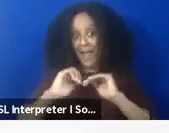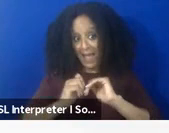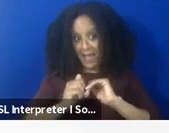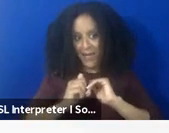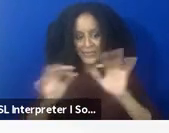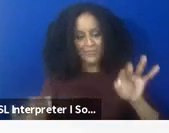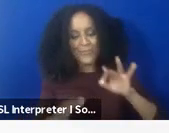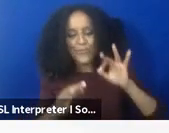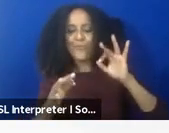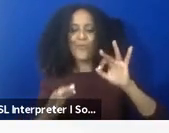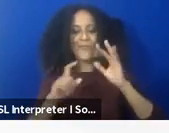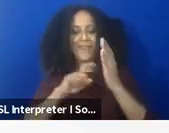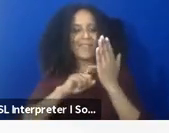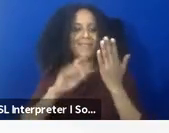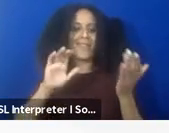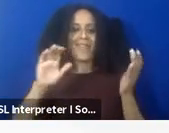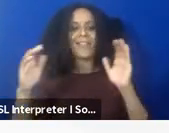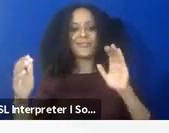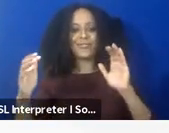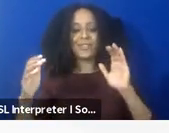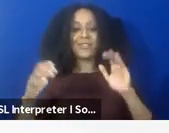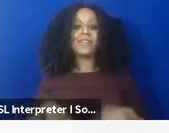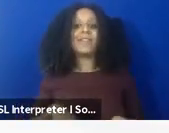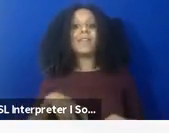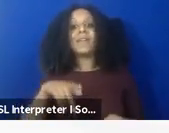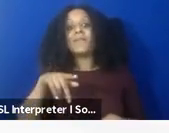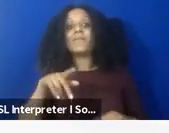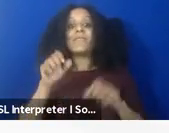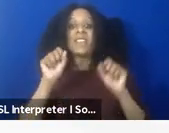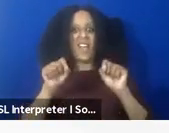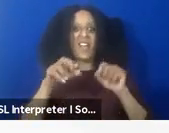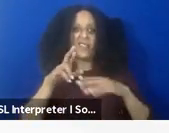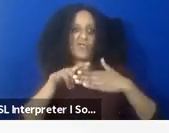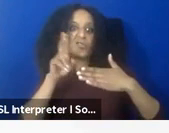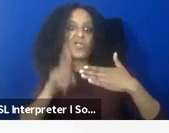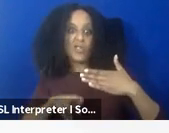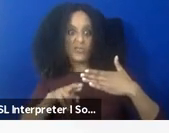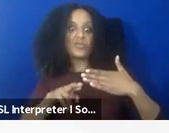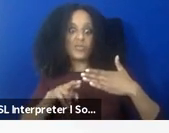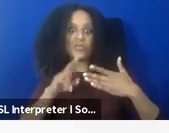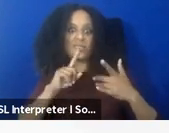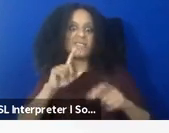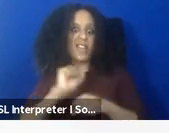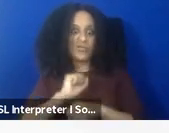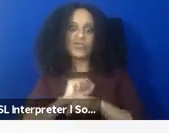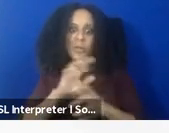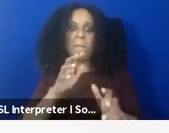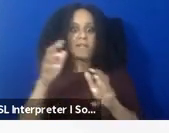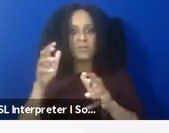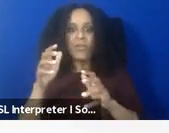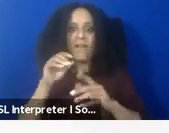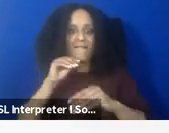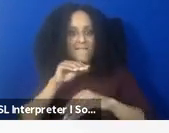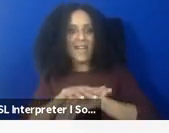storm analogy, because the pathophysiology of diabetes can result in detrimental effects on all 3 sensory systems